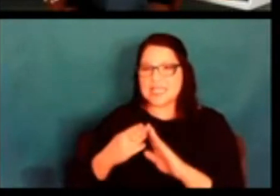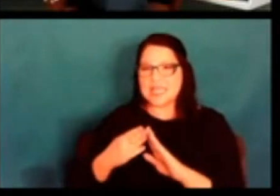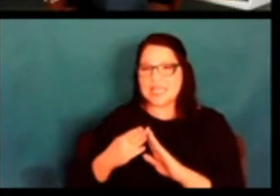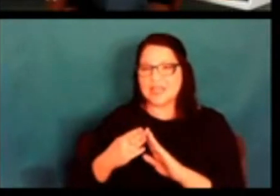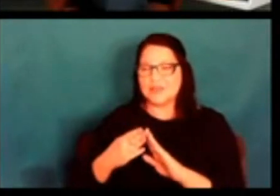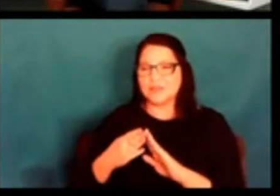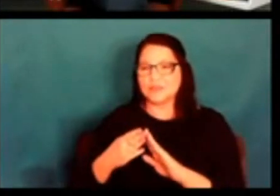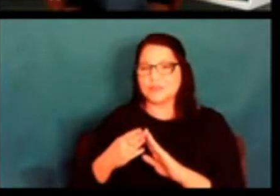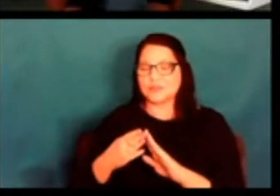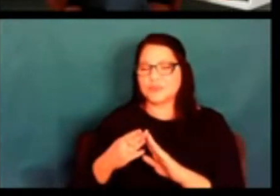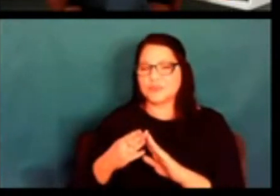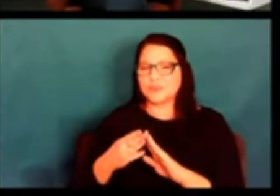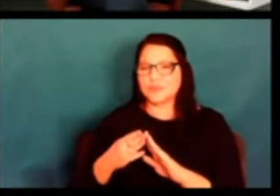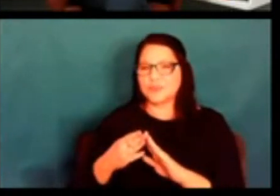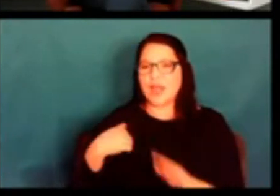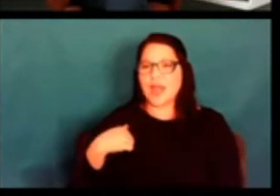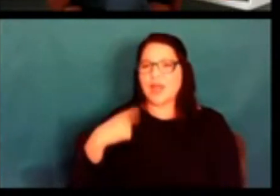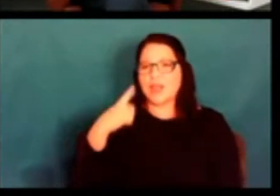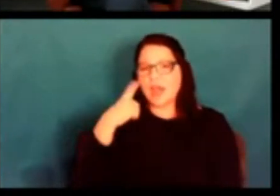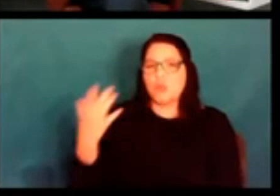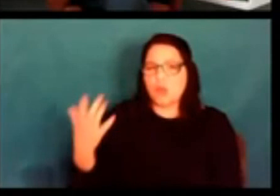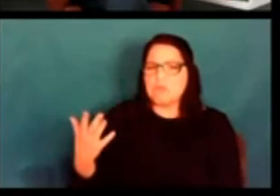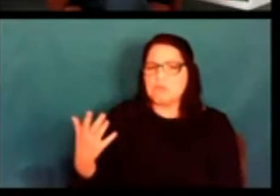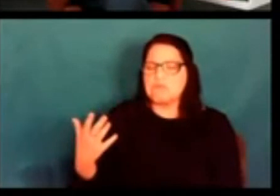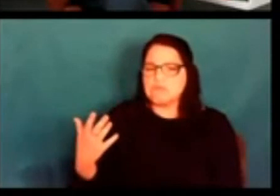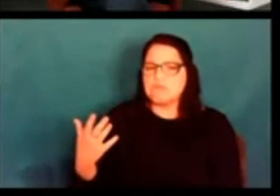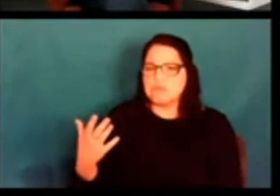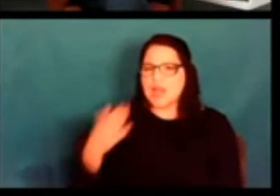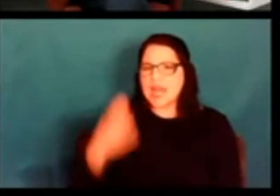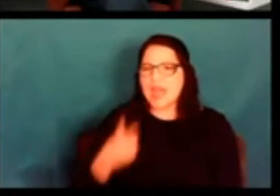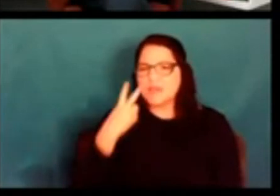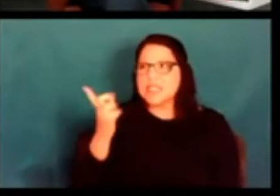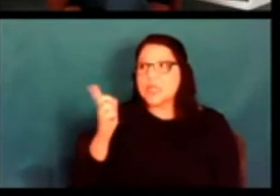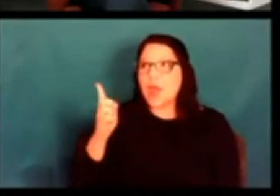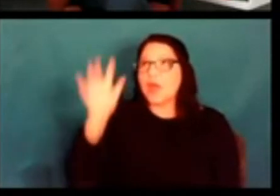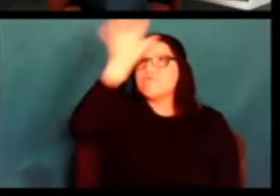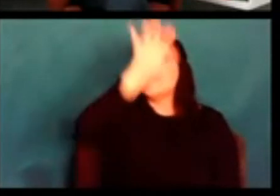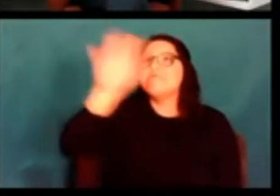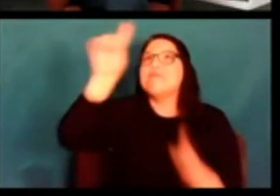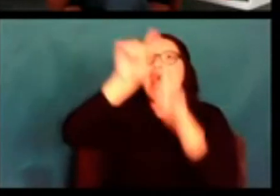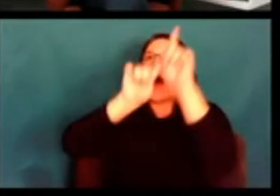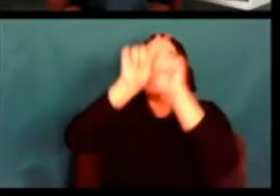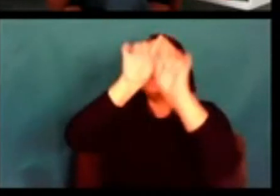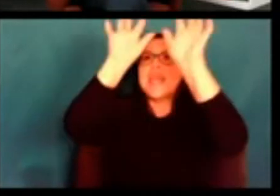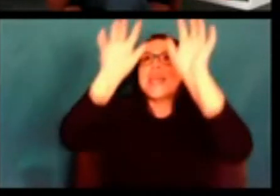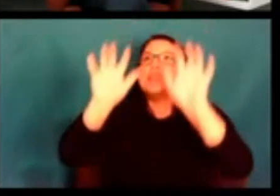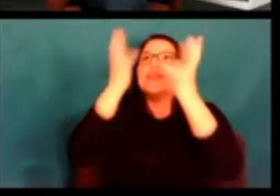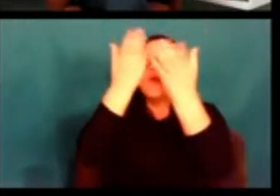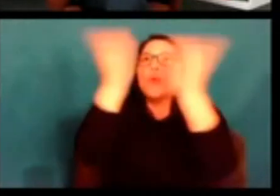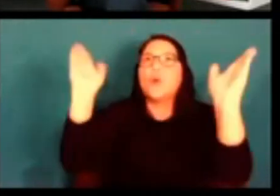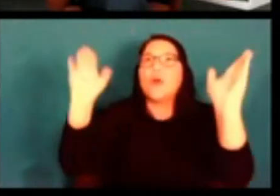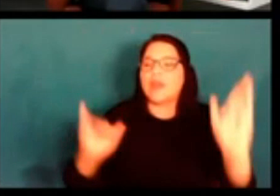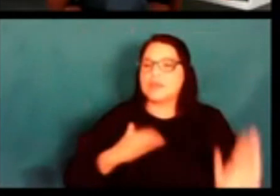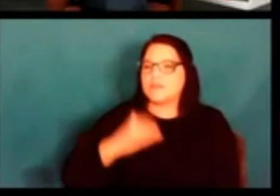House, I thought, well, yeah, the next place they never seen us was outer space. And that was the